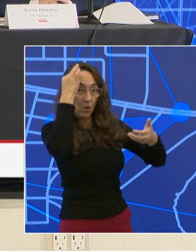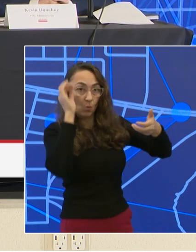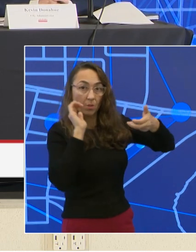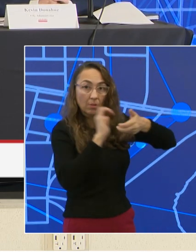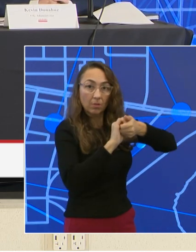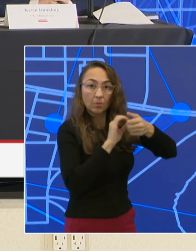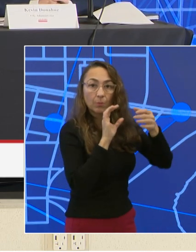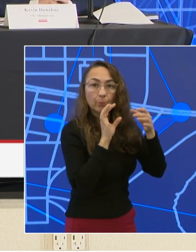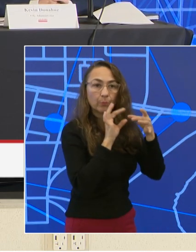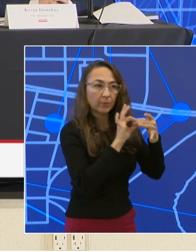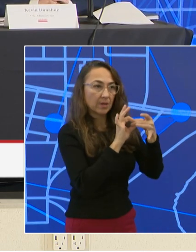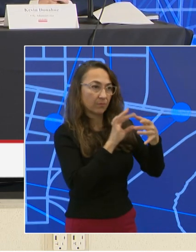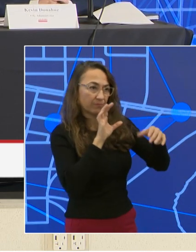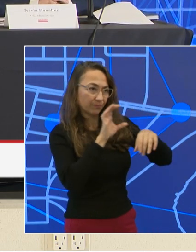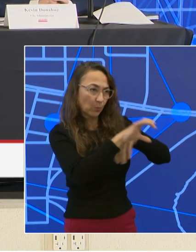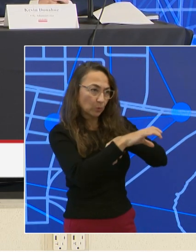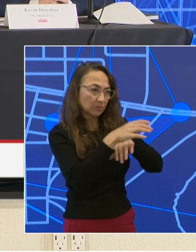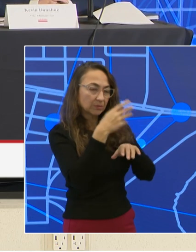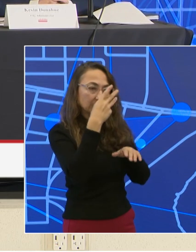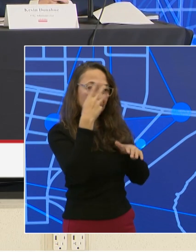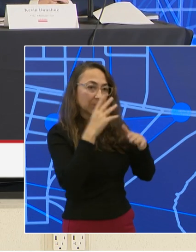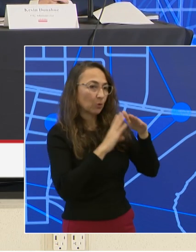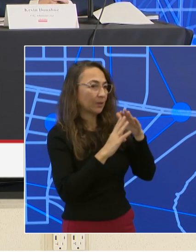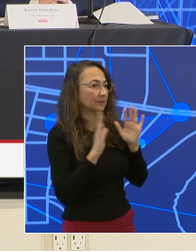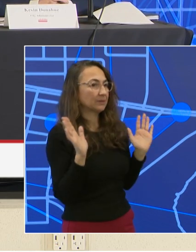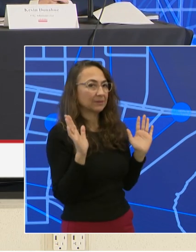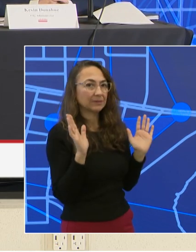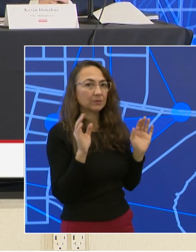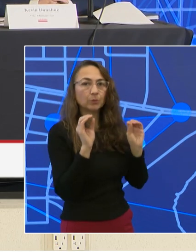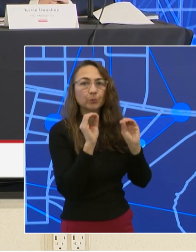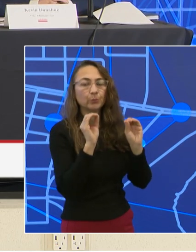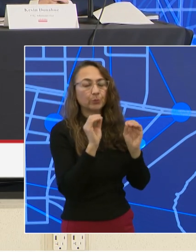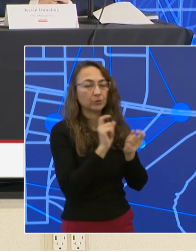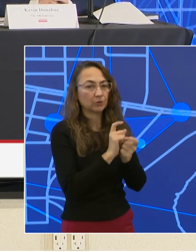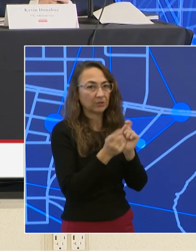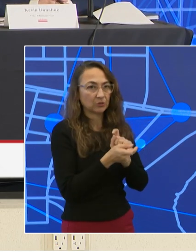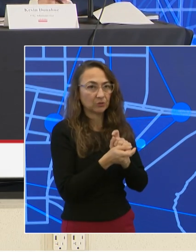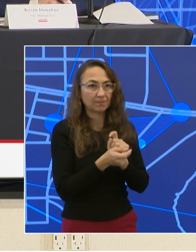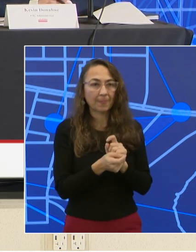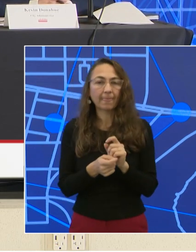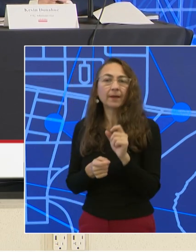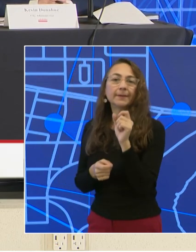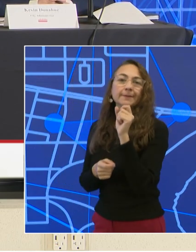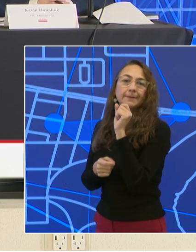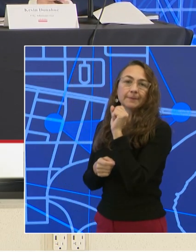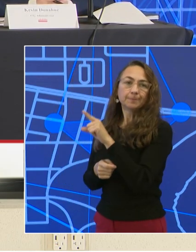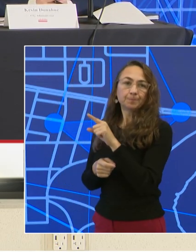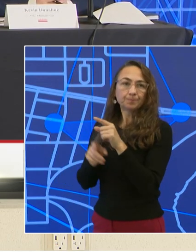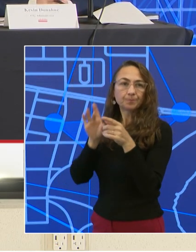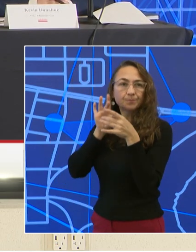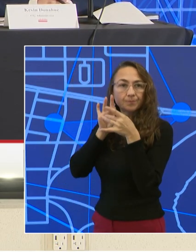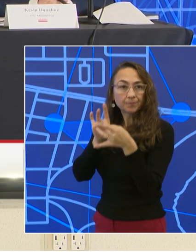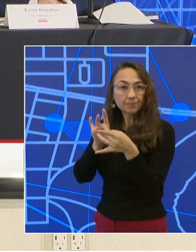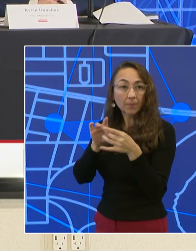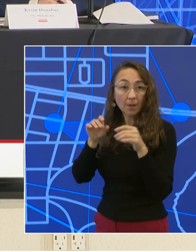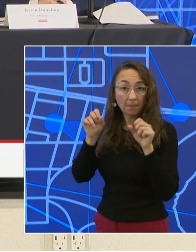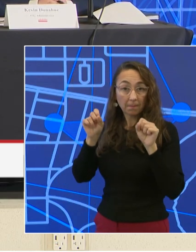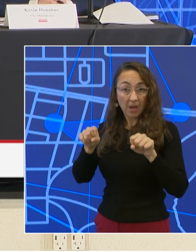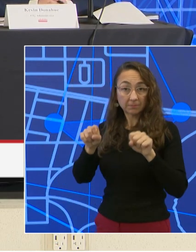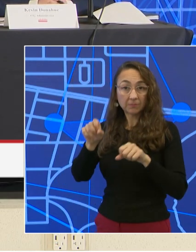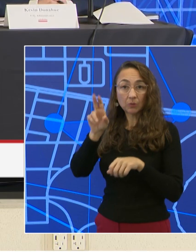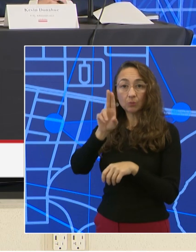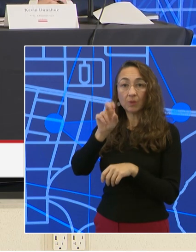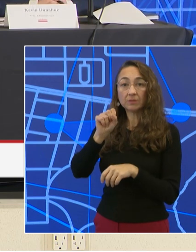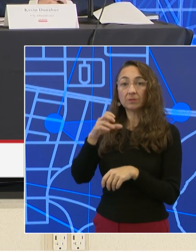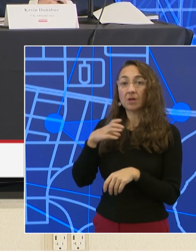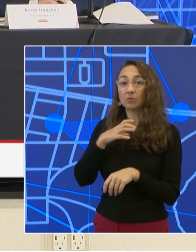enforcing immigration laws, and nothing about that has changed. Mayor, on this subject, isn't it possible that the Congress could pass legislation to require you